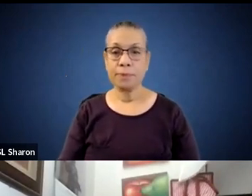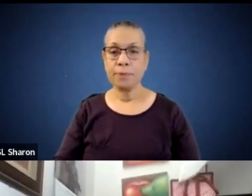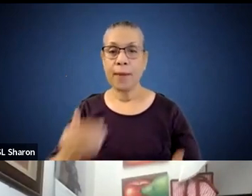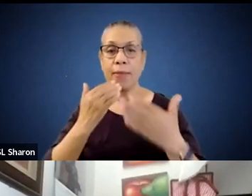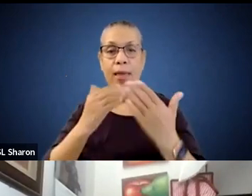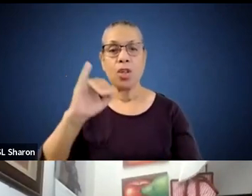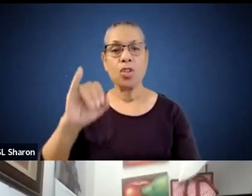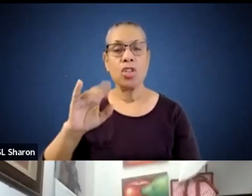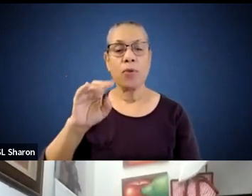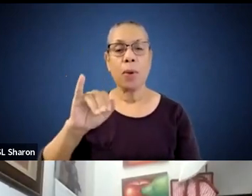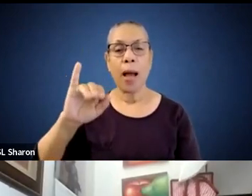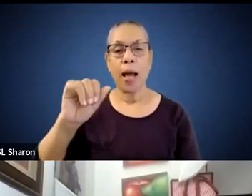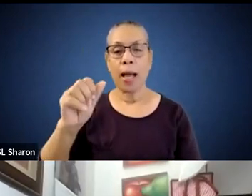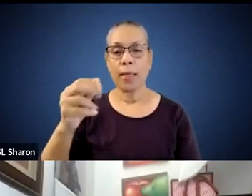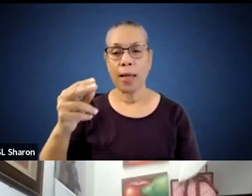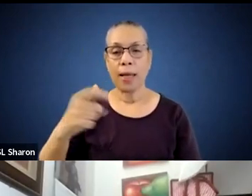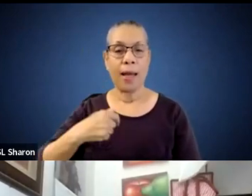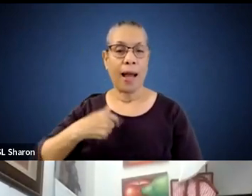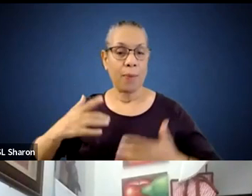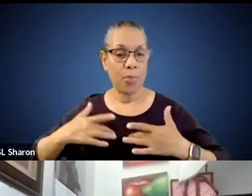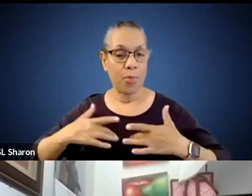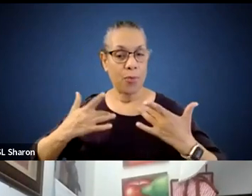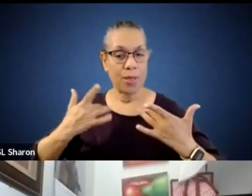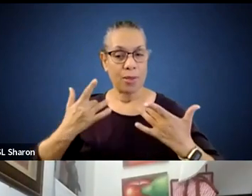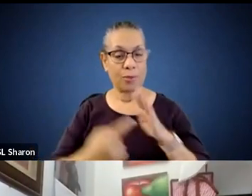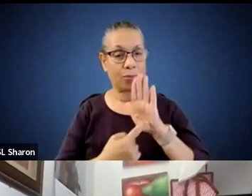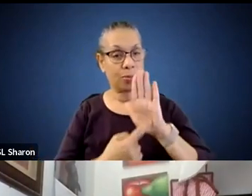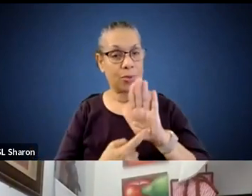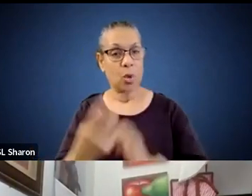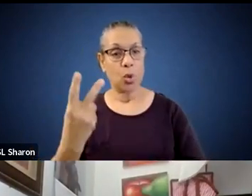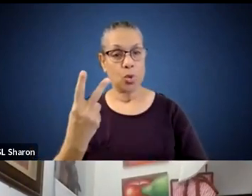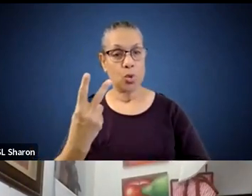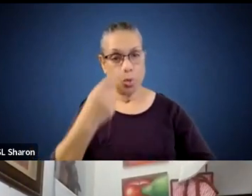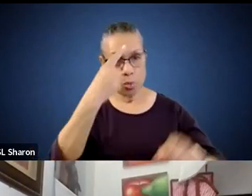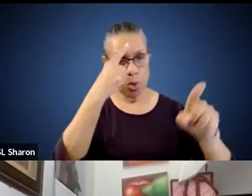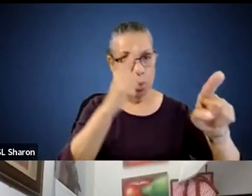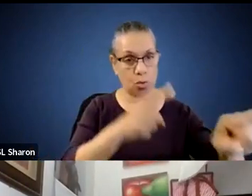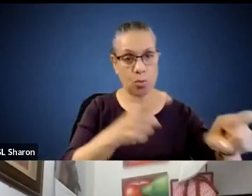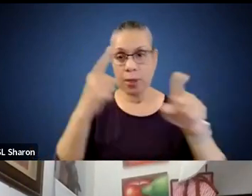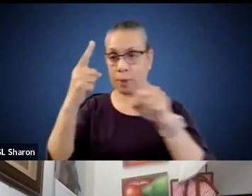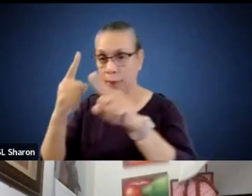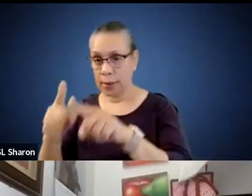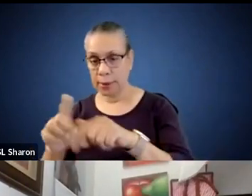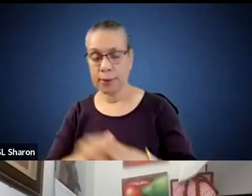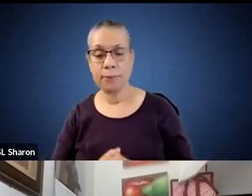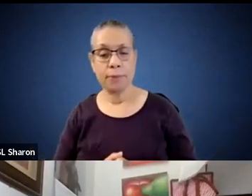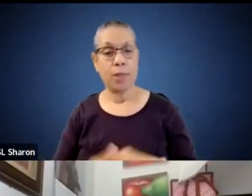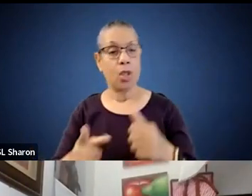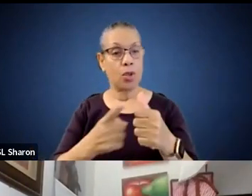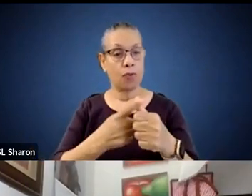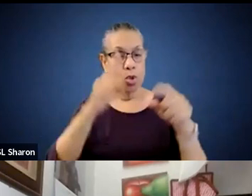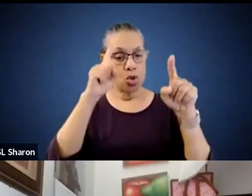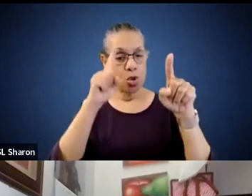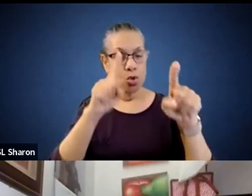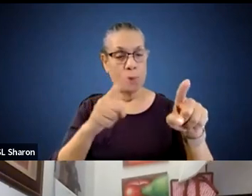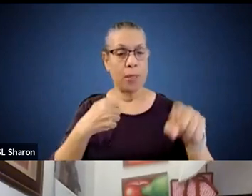members thanks for having me tonight I'm excited to present you two agreements as superintendent Skipper mentioned uh the first I'll start